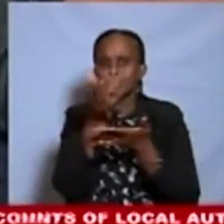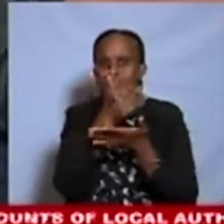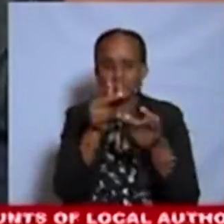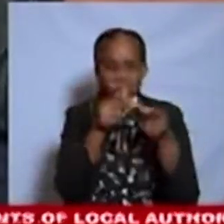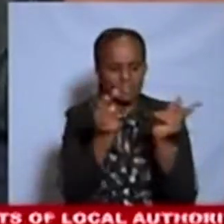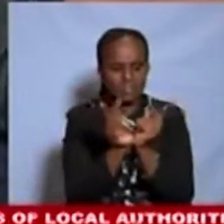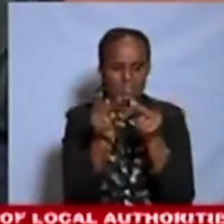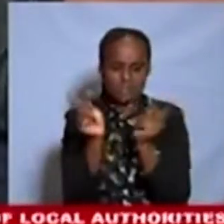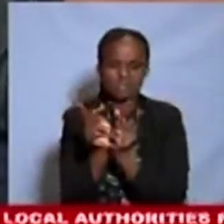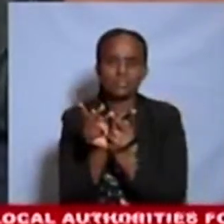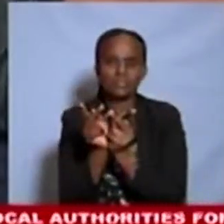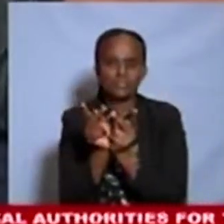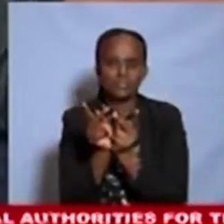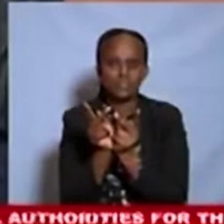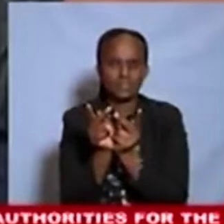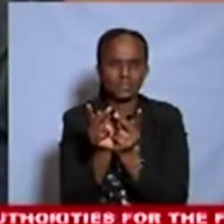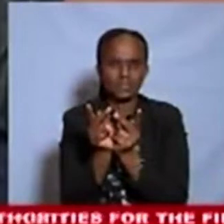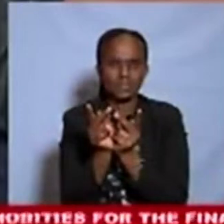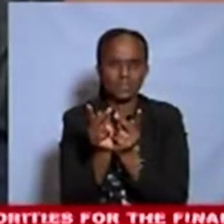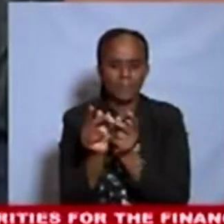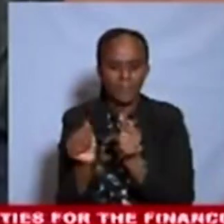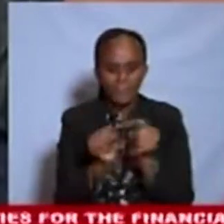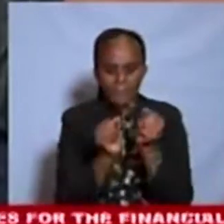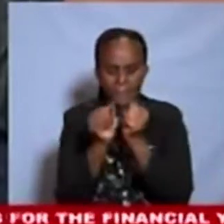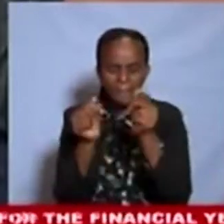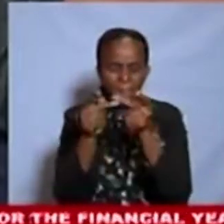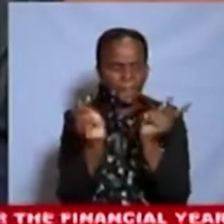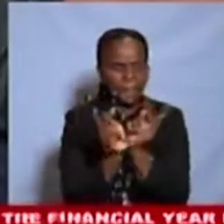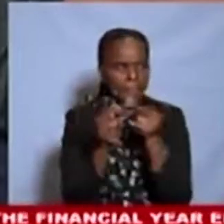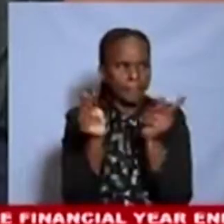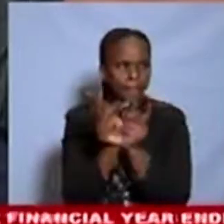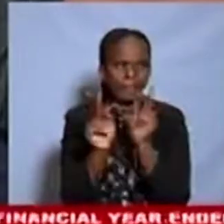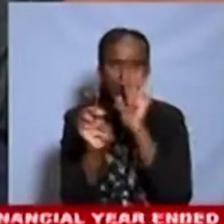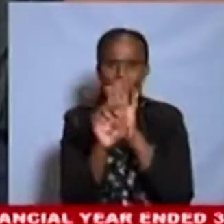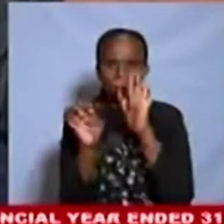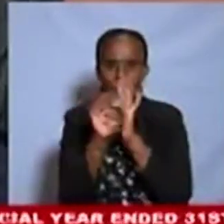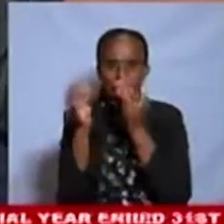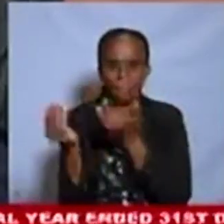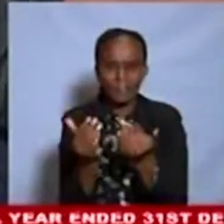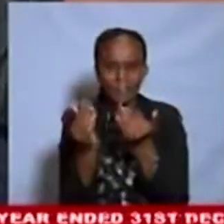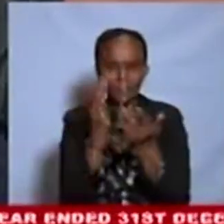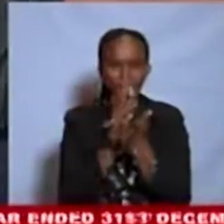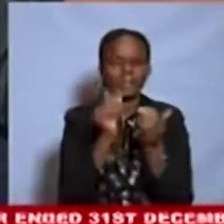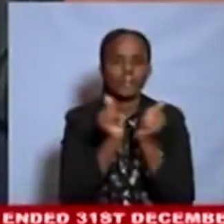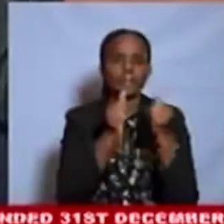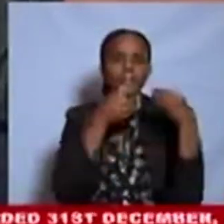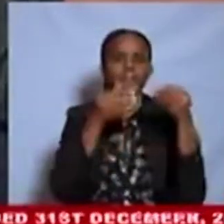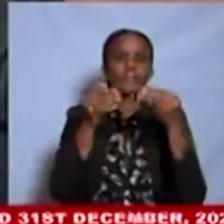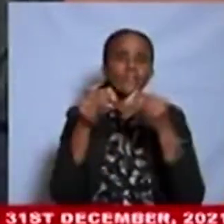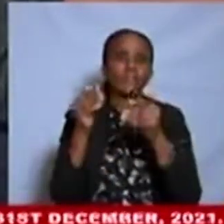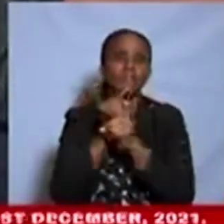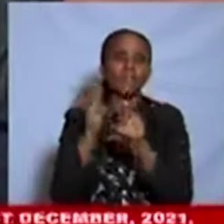or receptacle in strategic places such as bus station and market. Just this.